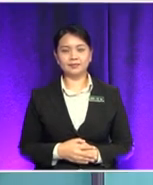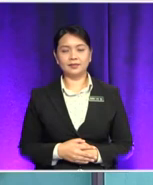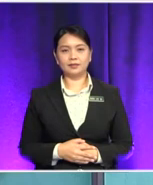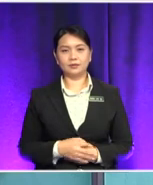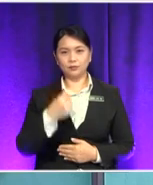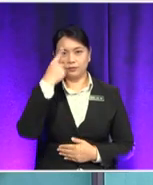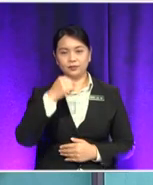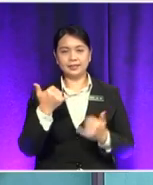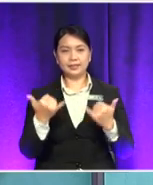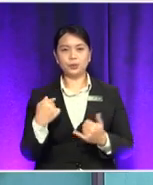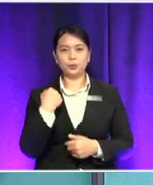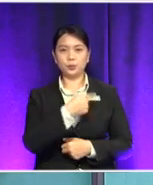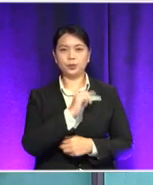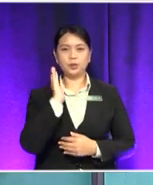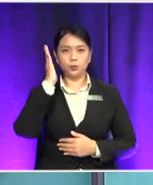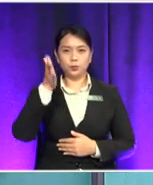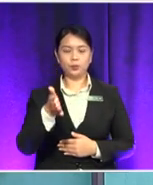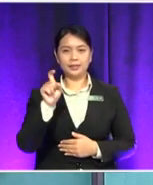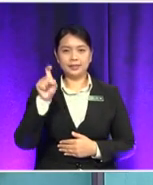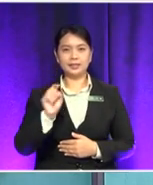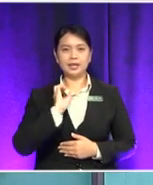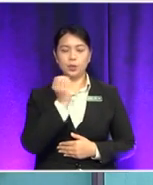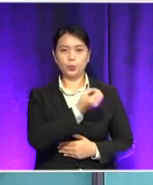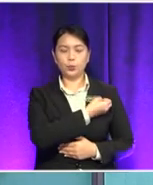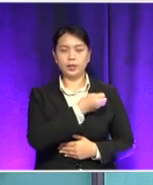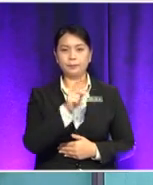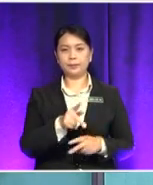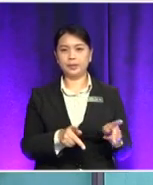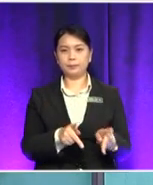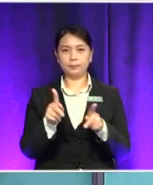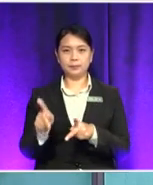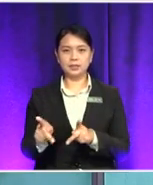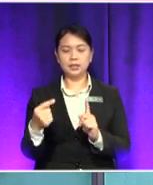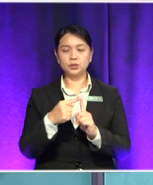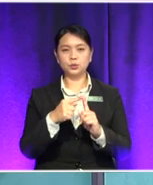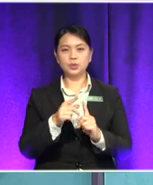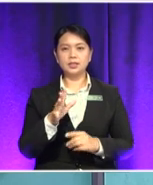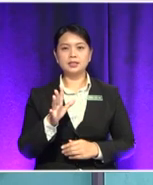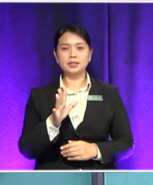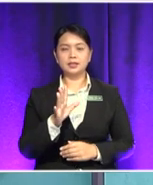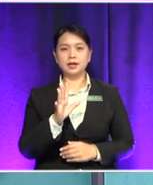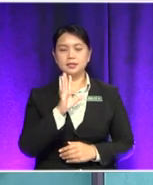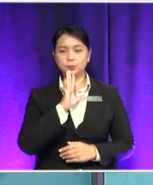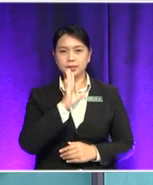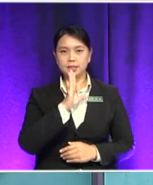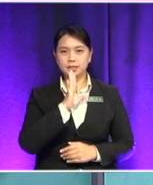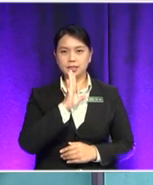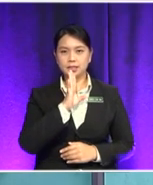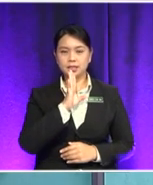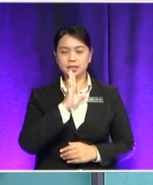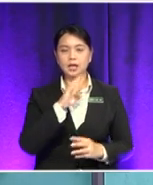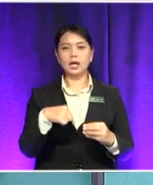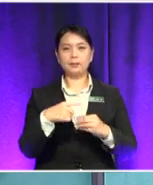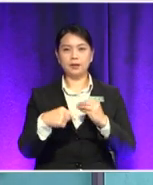this segment, we will need our pupils to speak a bit about something.